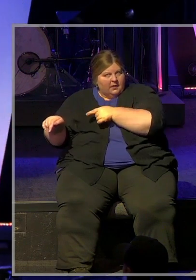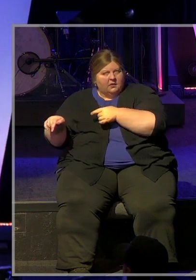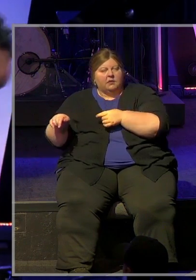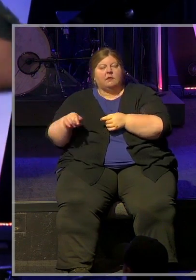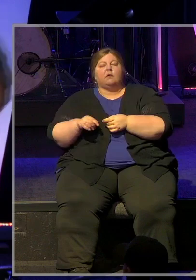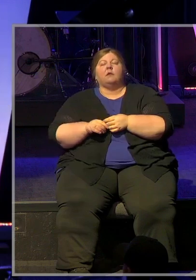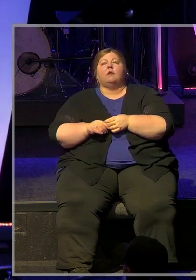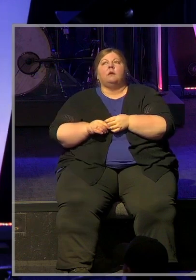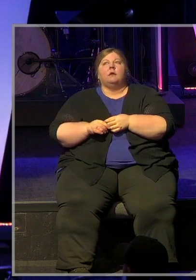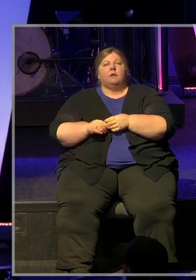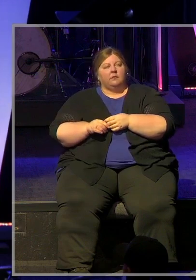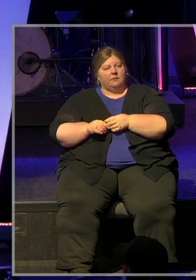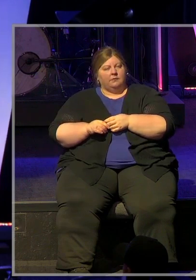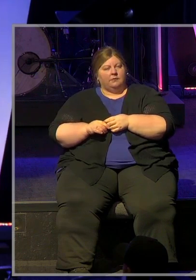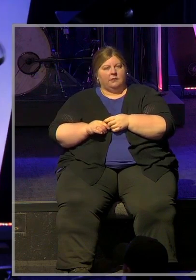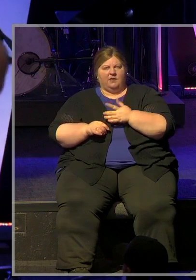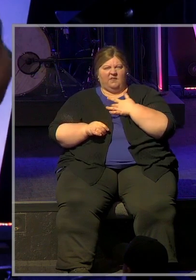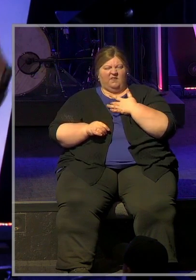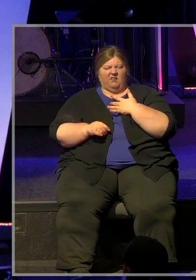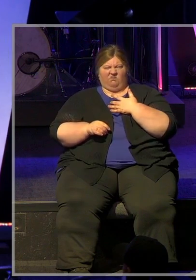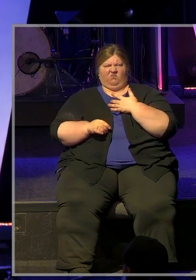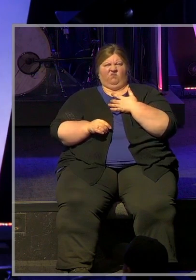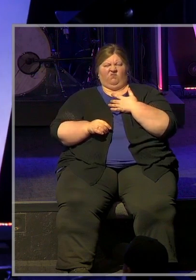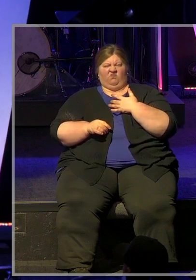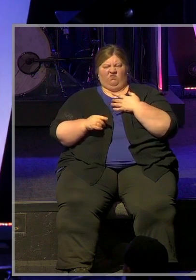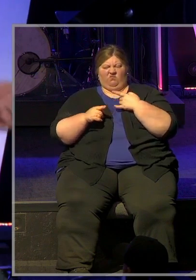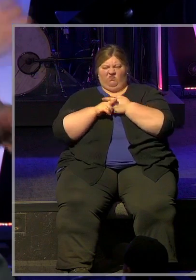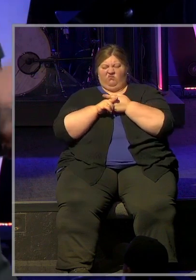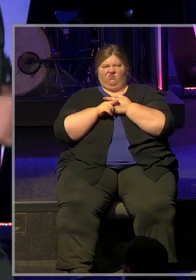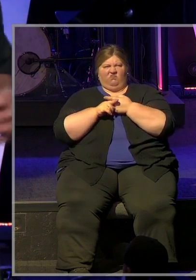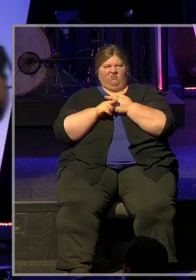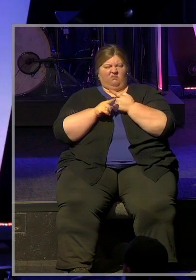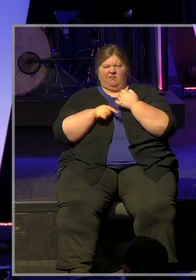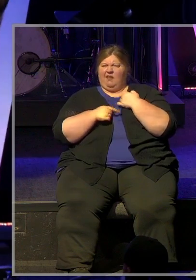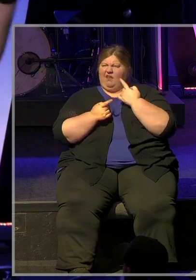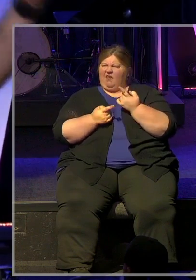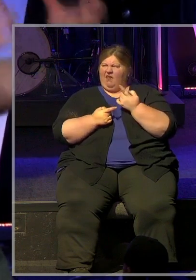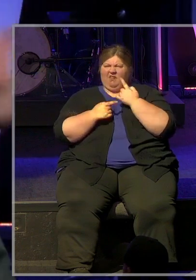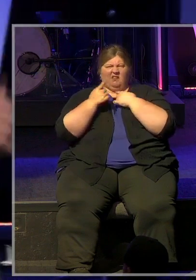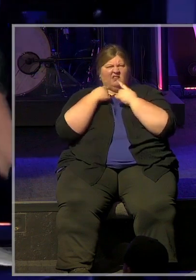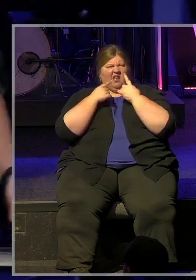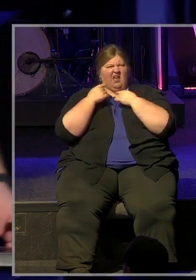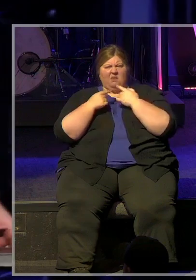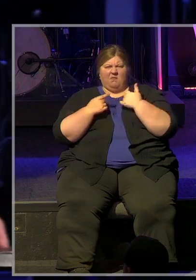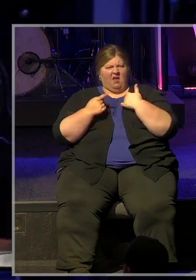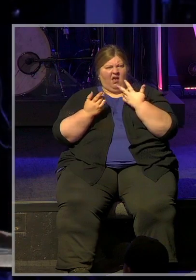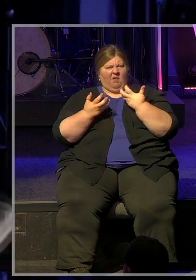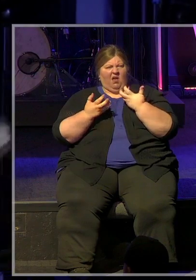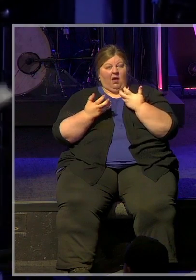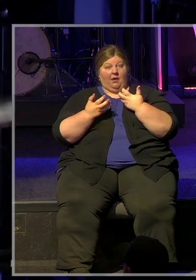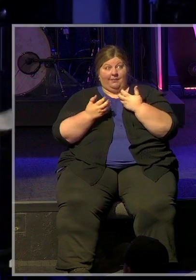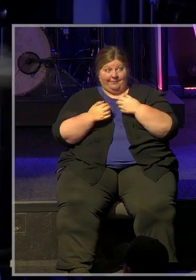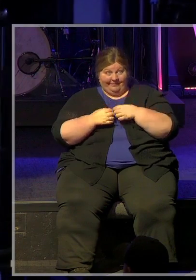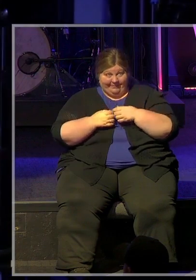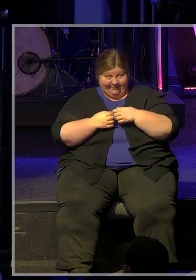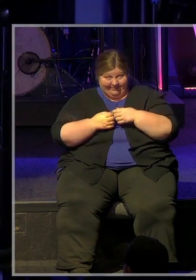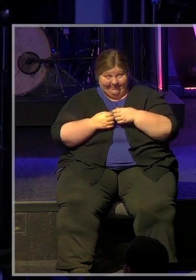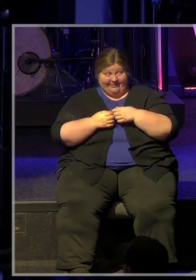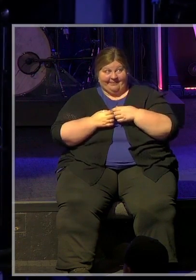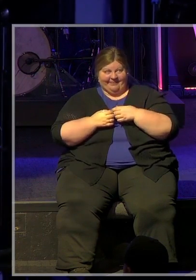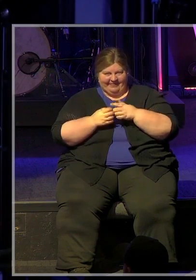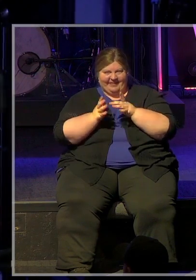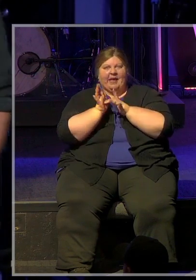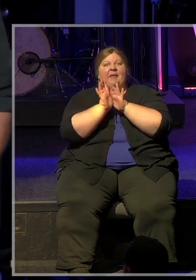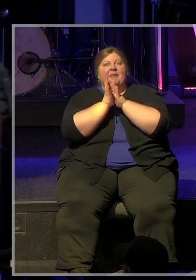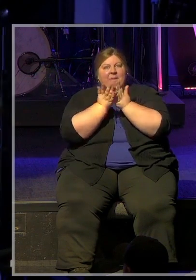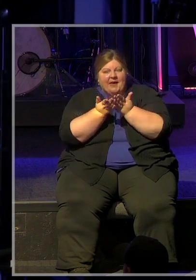So if this feels contrary to you, or if this feels contrary to what you've always been told or what you've desired, guess what? The Bible's